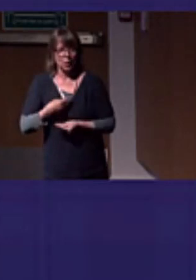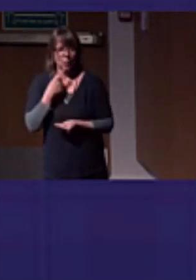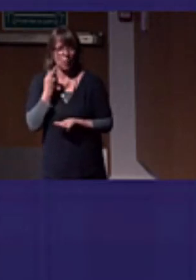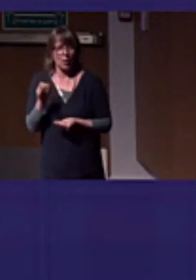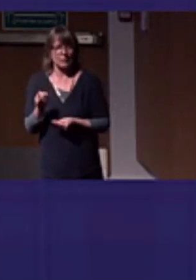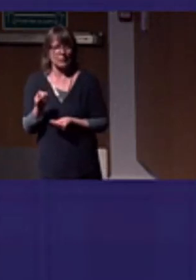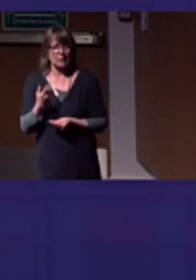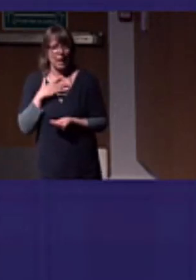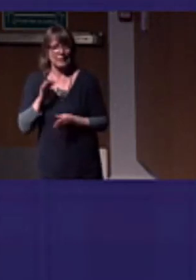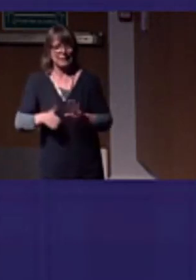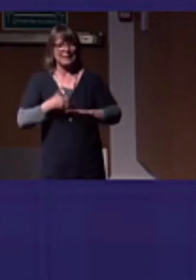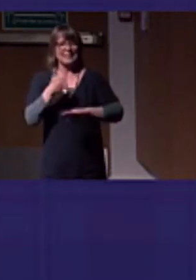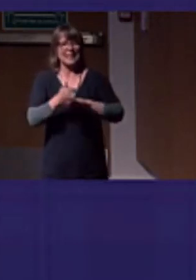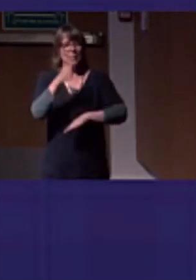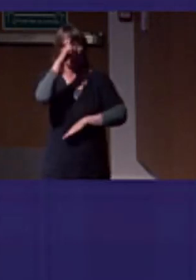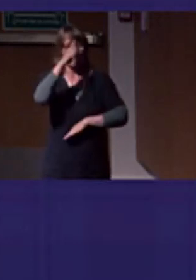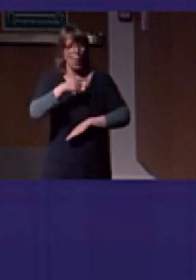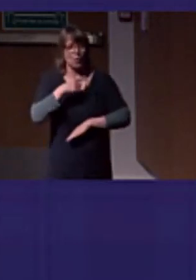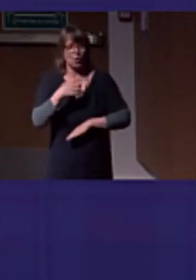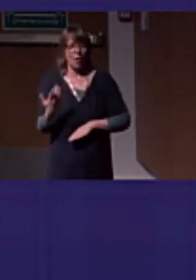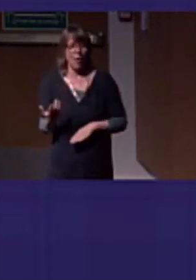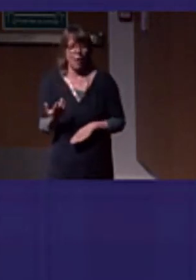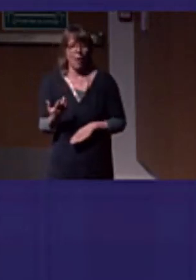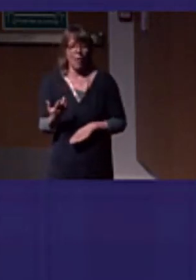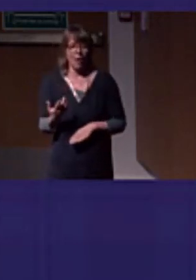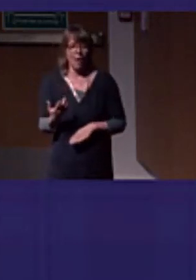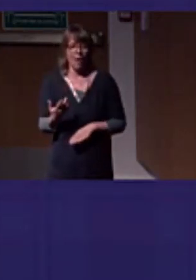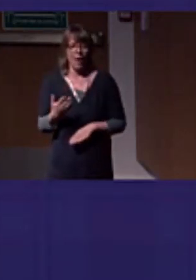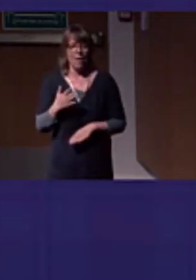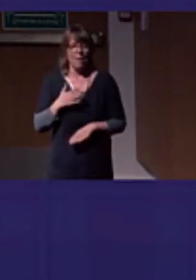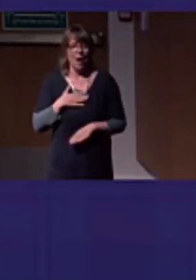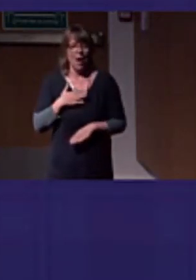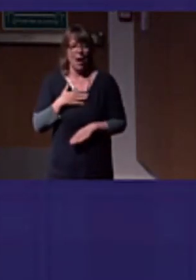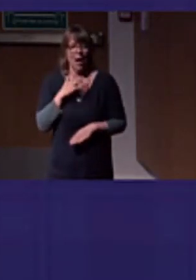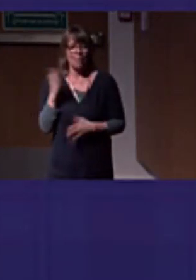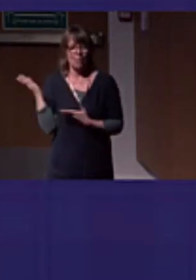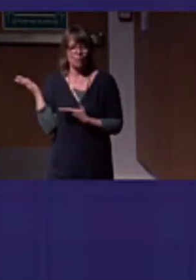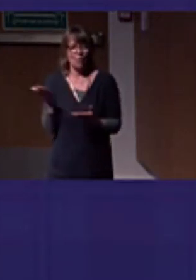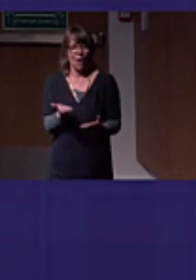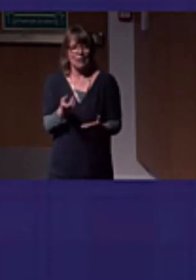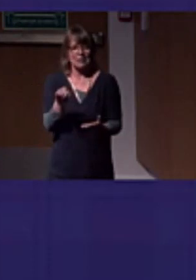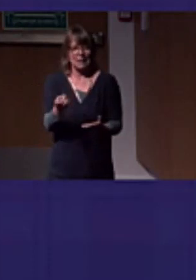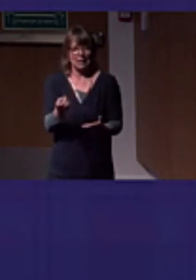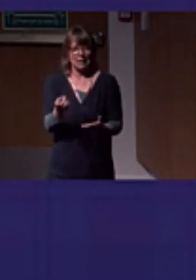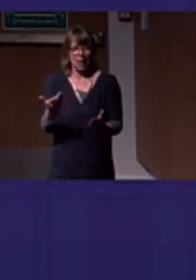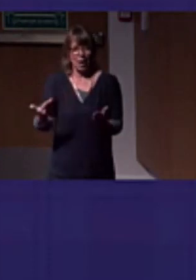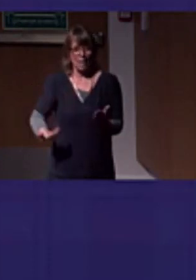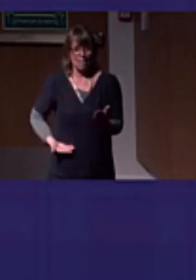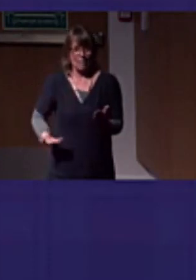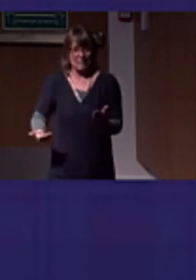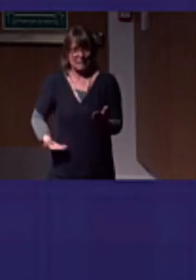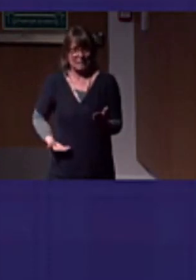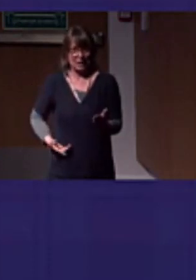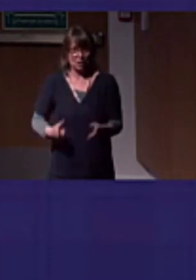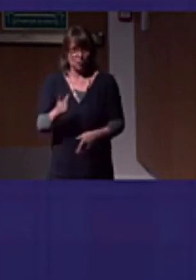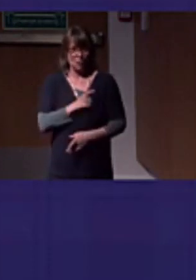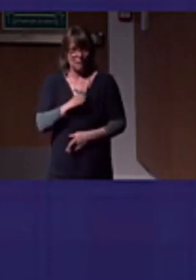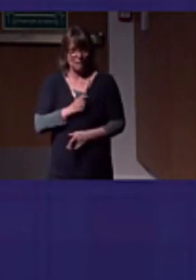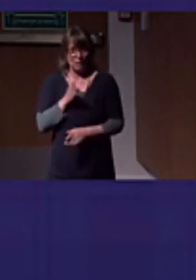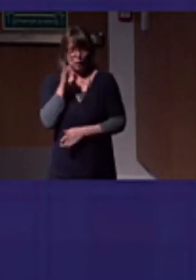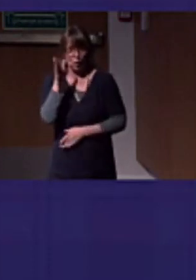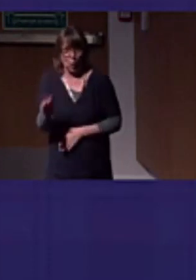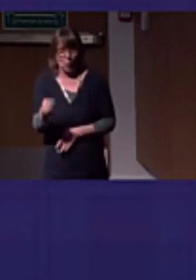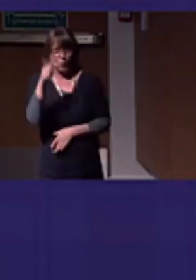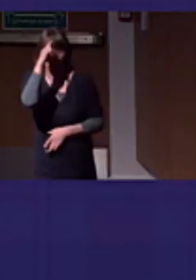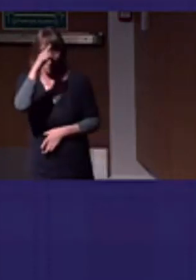Portugal because none of us need a tan. But I am providing you a business legitimate reason